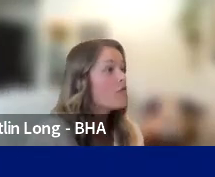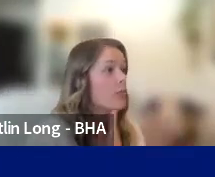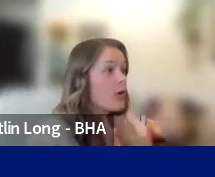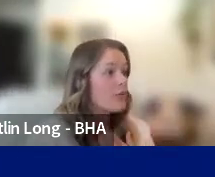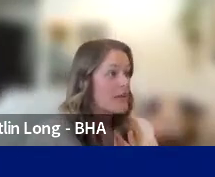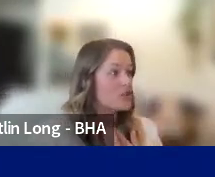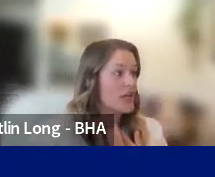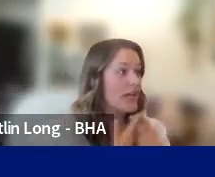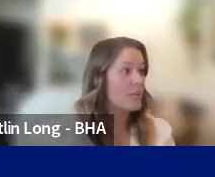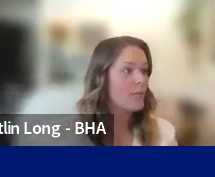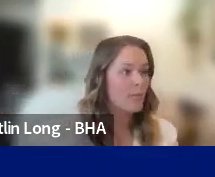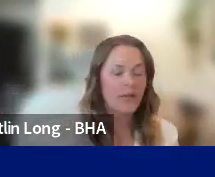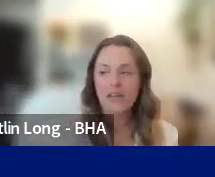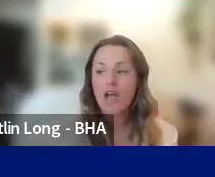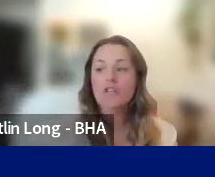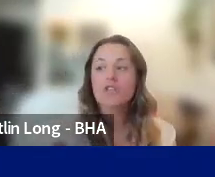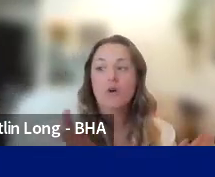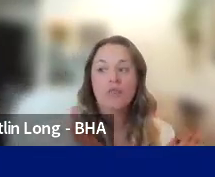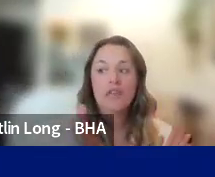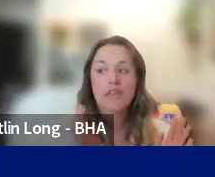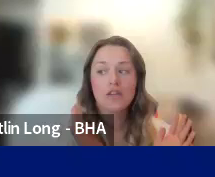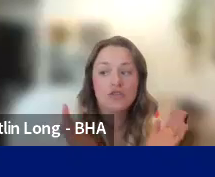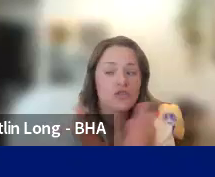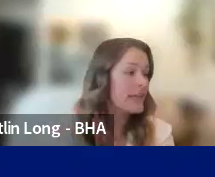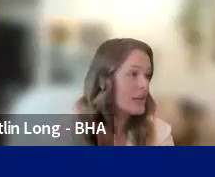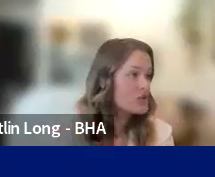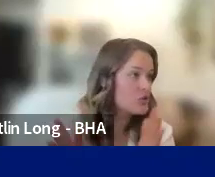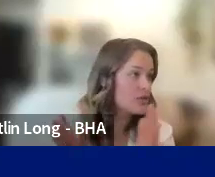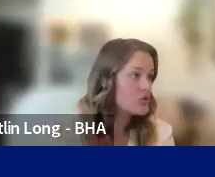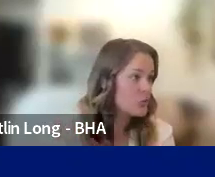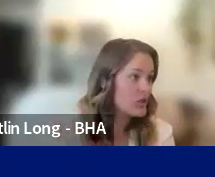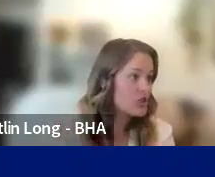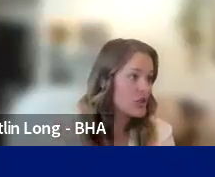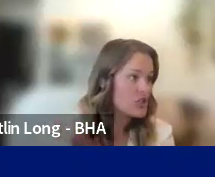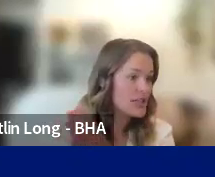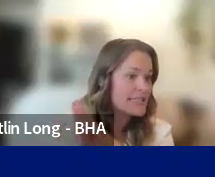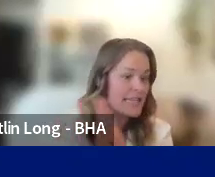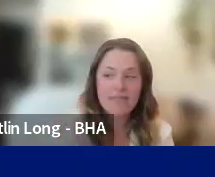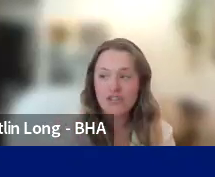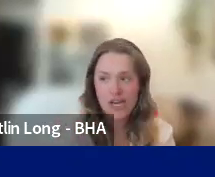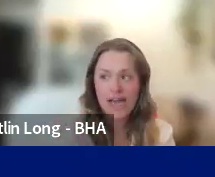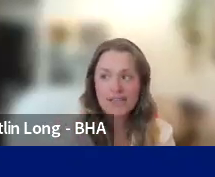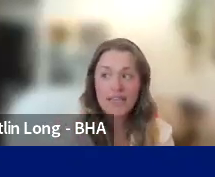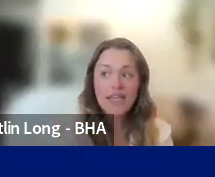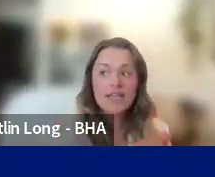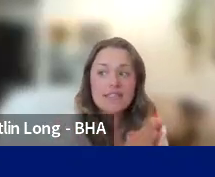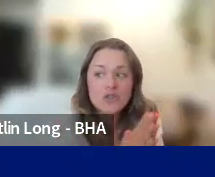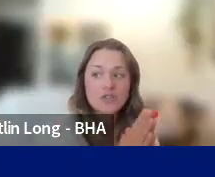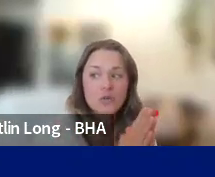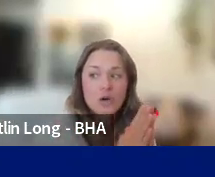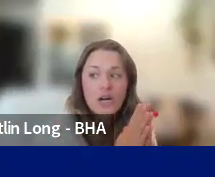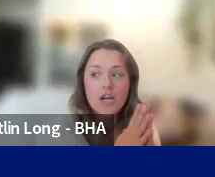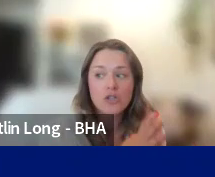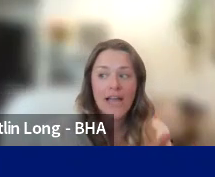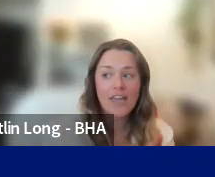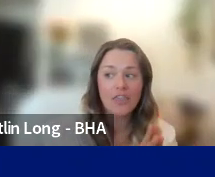session for both BHA and the public. So the link to the Zoom registration is in the chat. It is